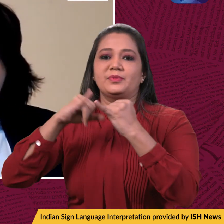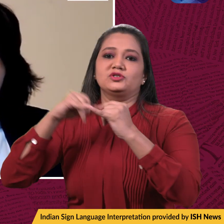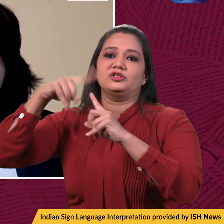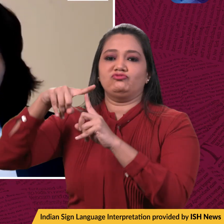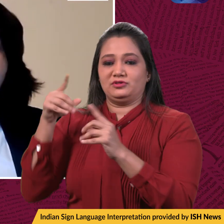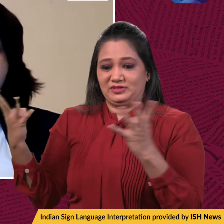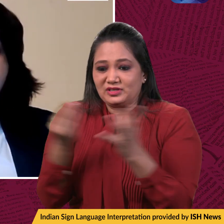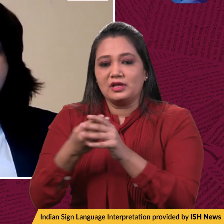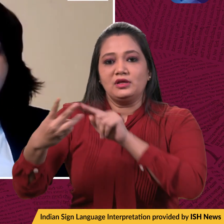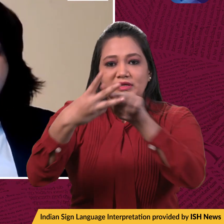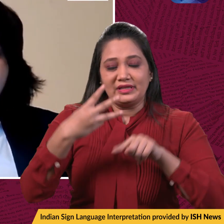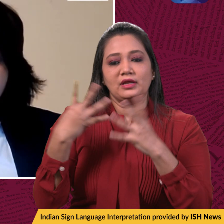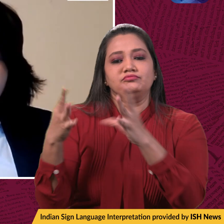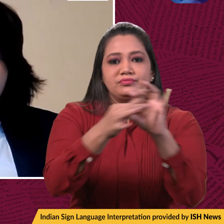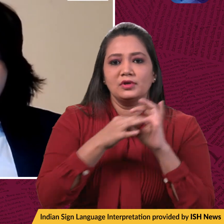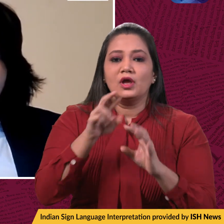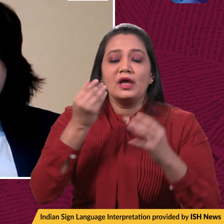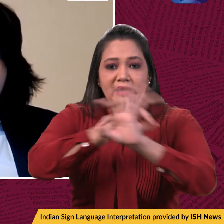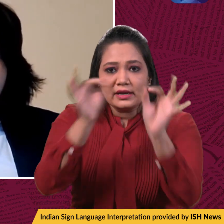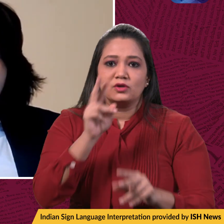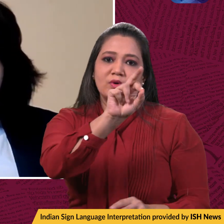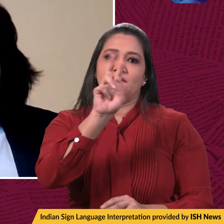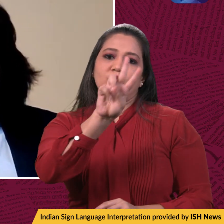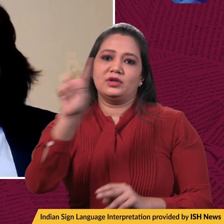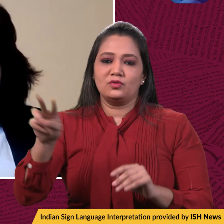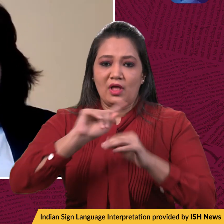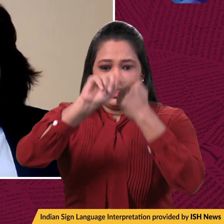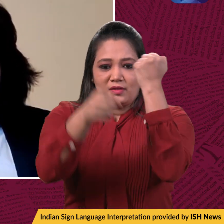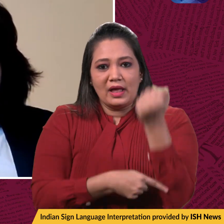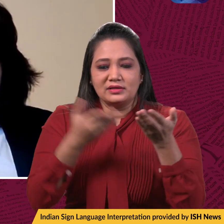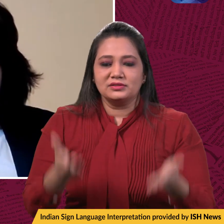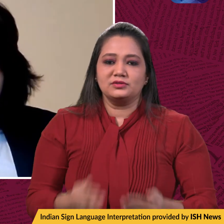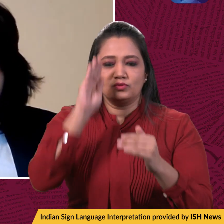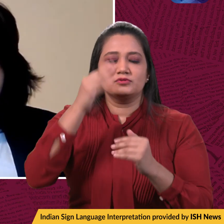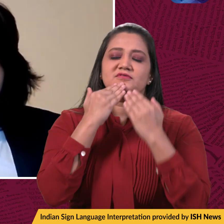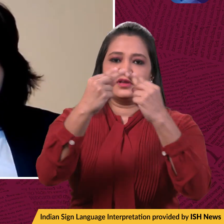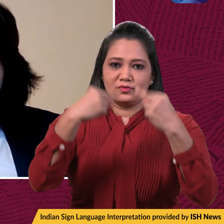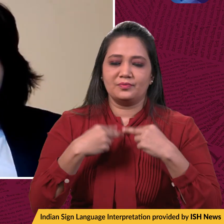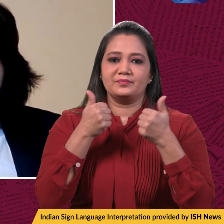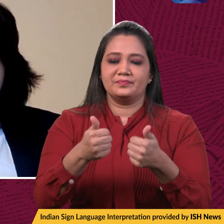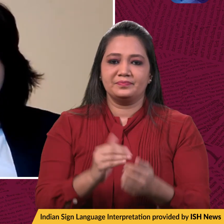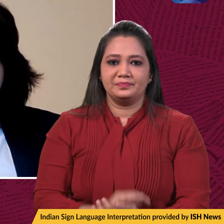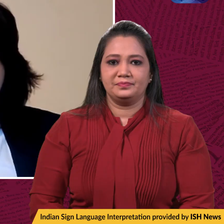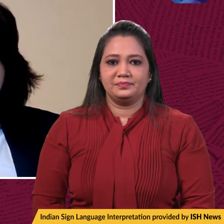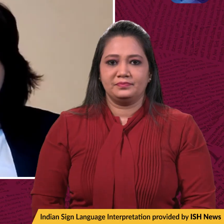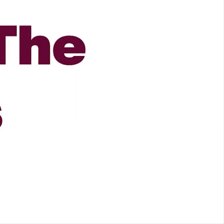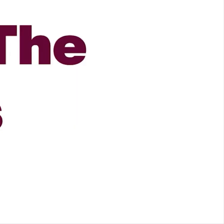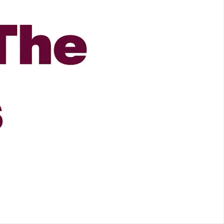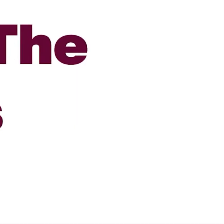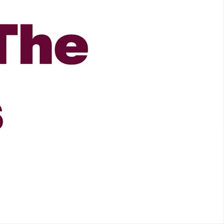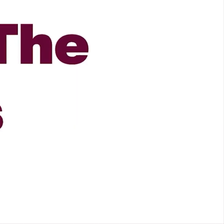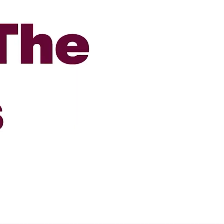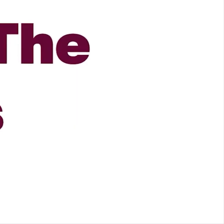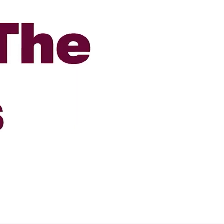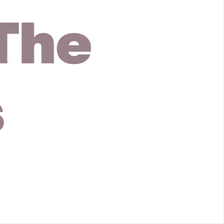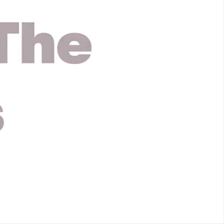that it's expected to be ready by 2022. That brings us to the end of this bulletin. Thank you so much for watching.